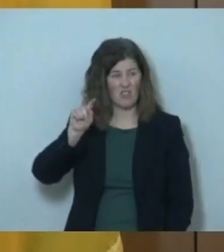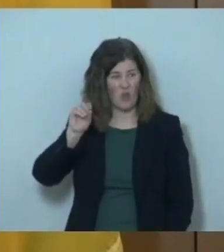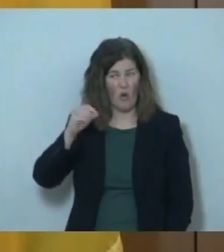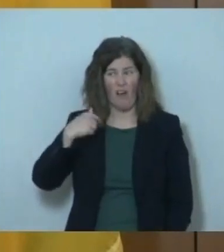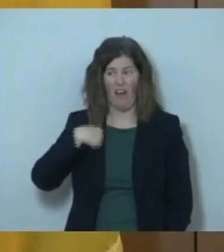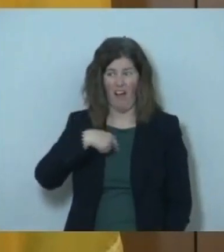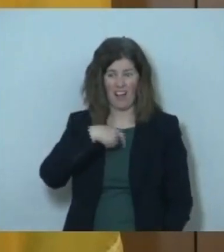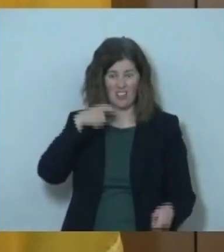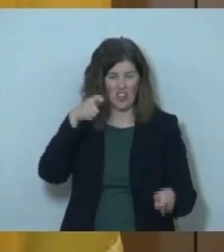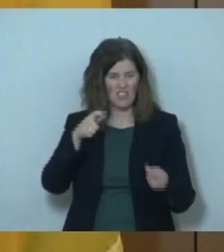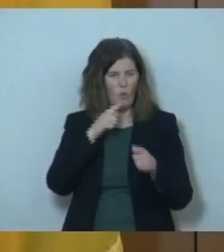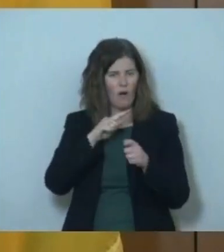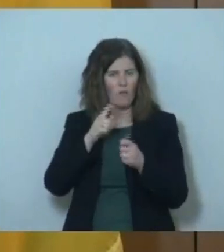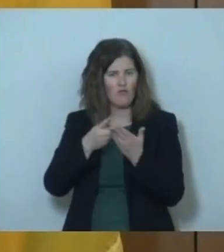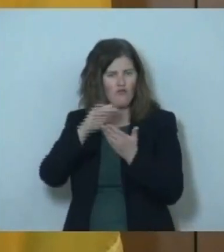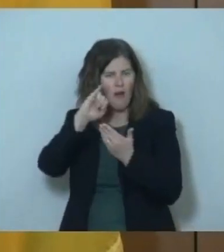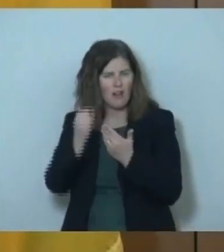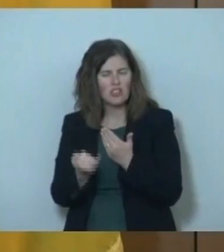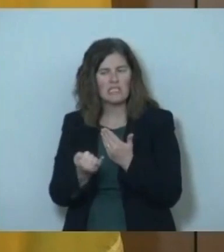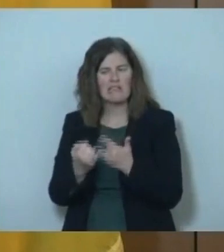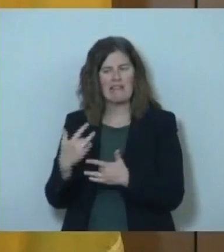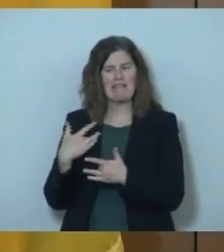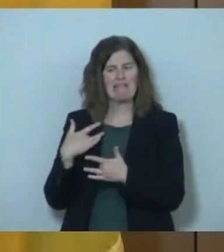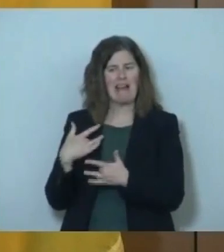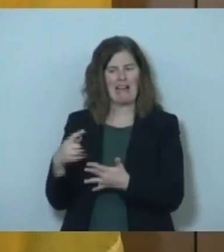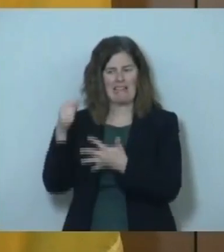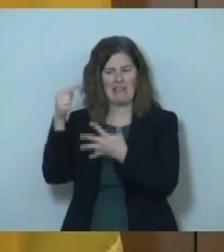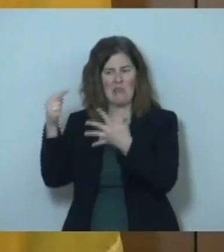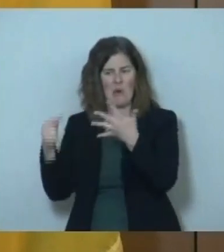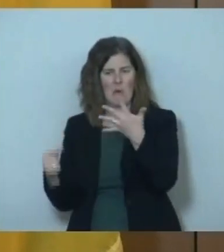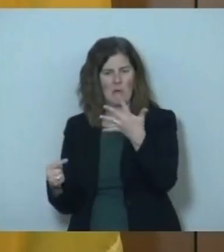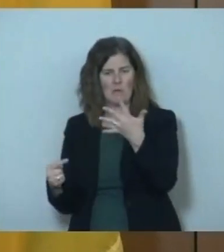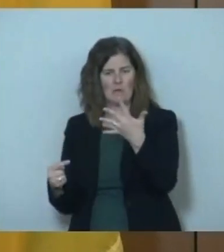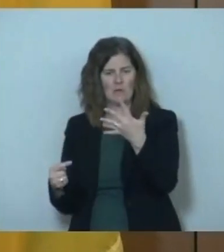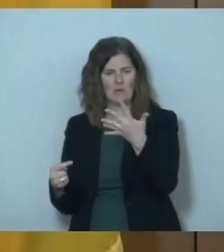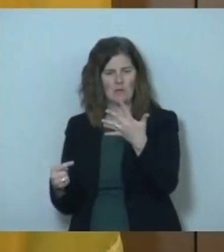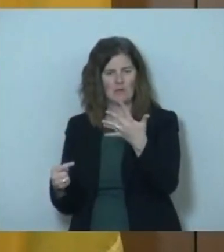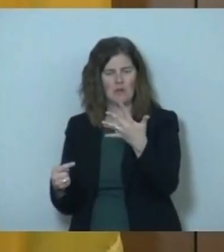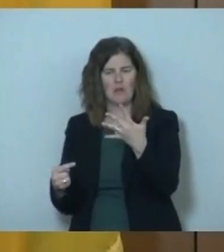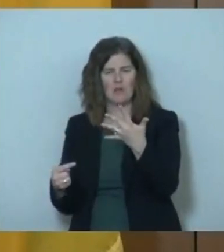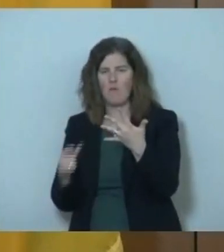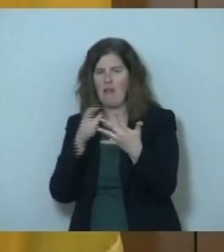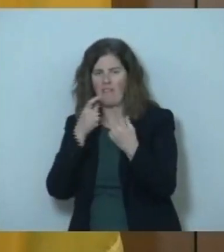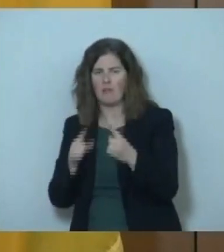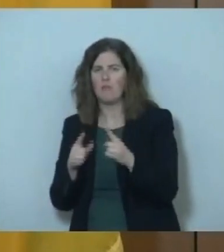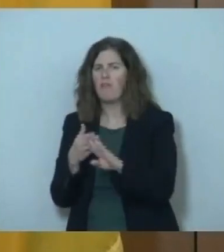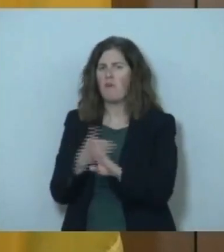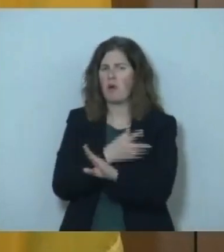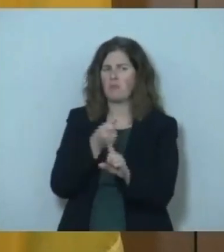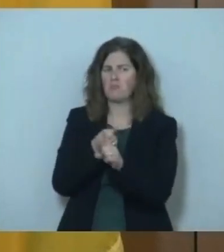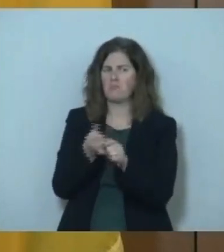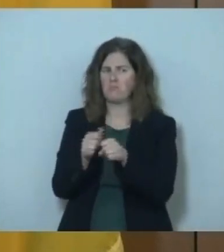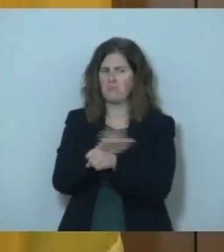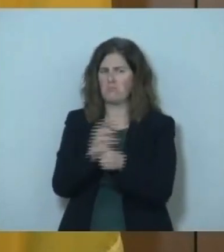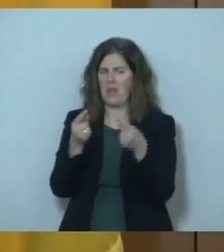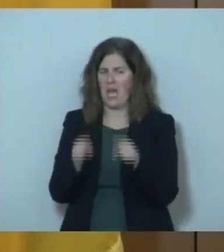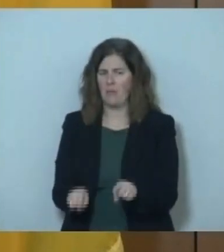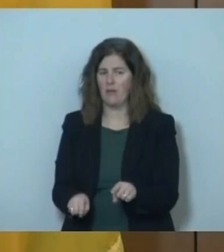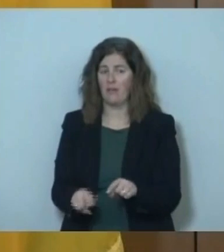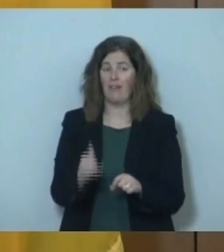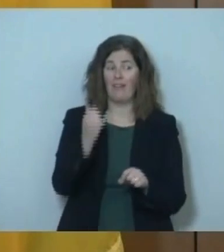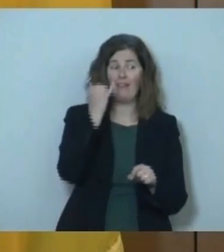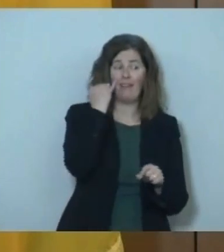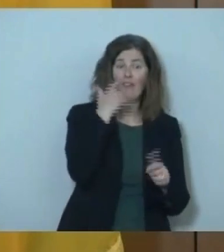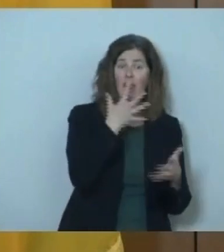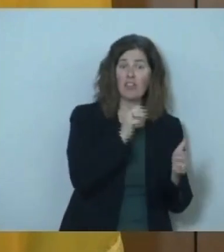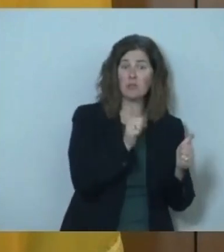projects in particular likely would not have occurred before we were clear we were in a pandemic if we had passed